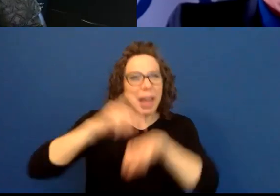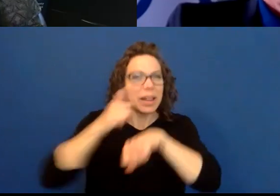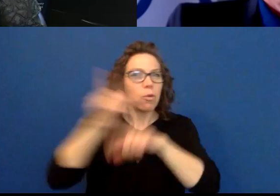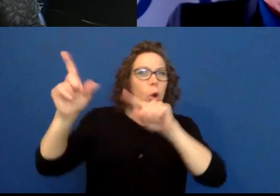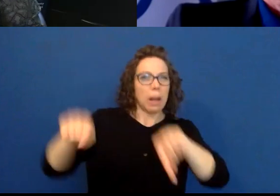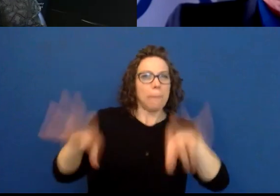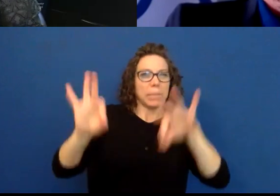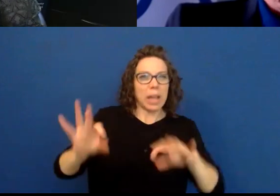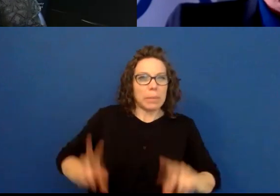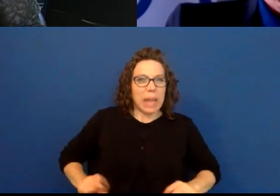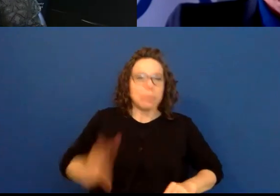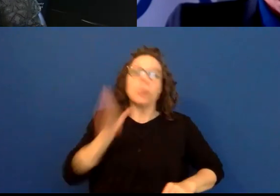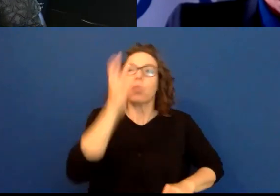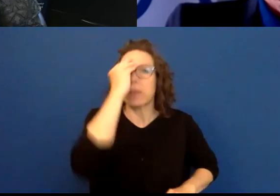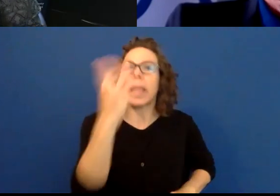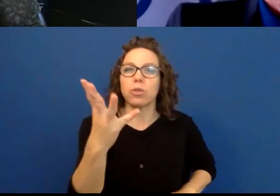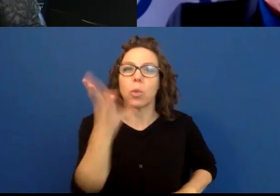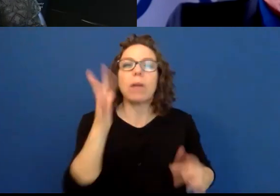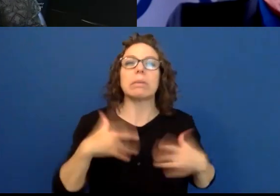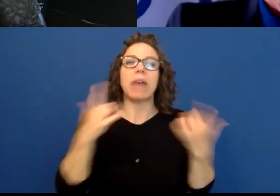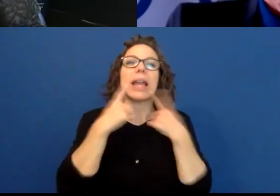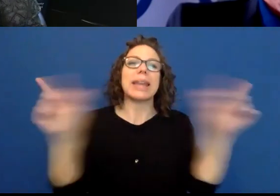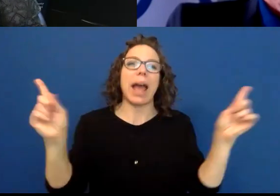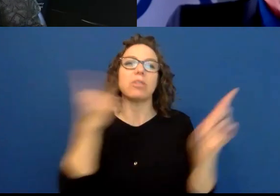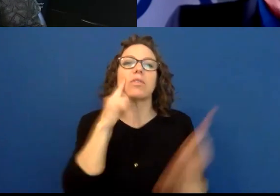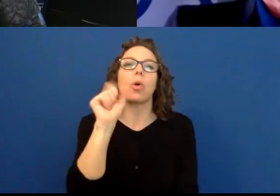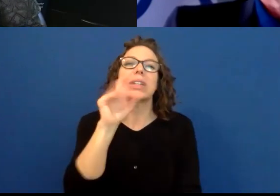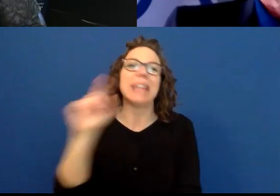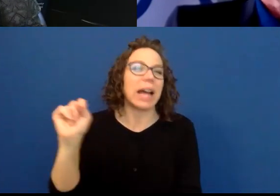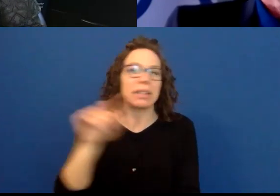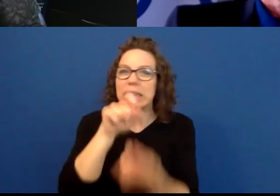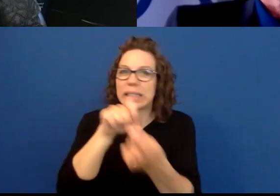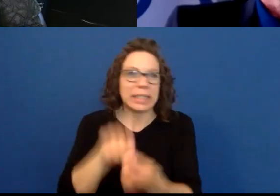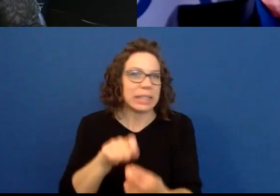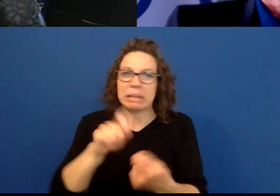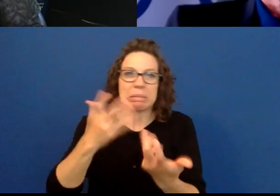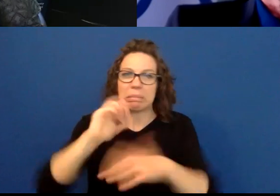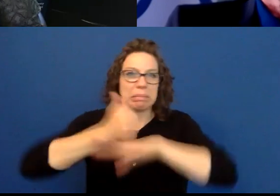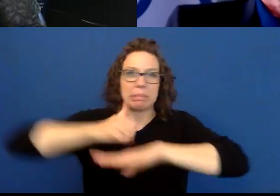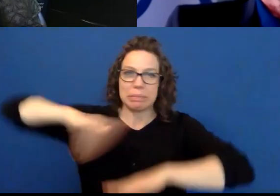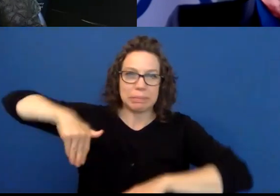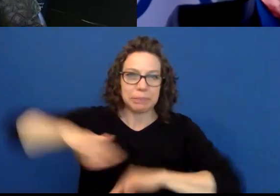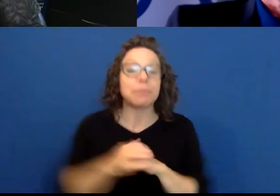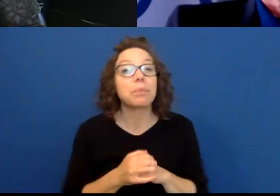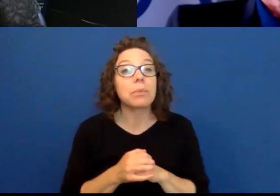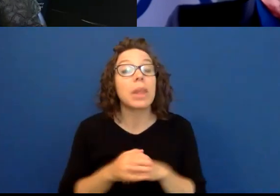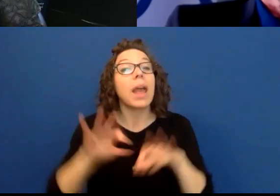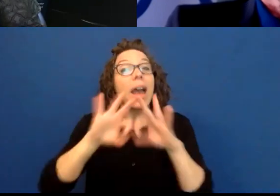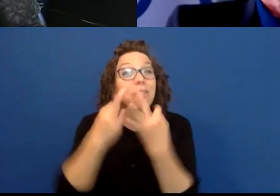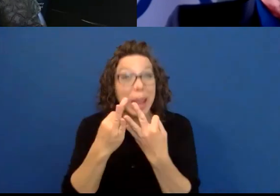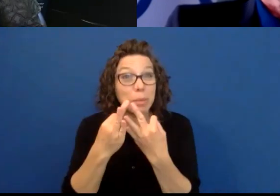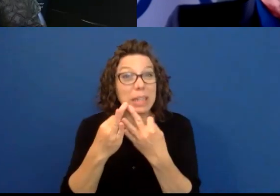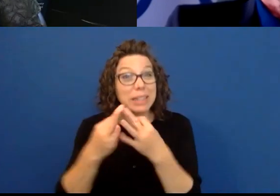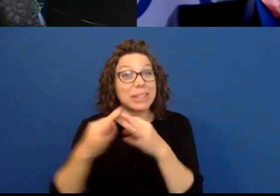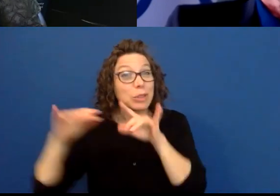happening. An event will be announced soon for Scott County, but details have not yet been worked out. Families began lining up at 9:15